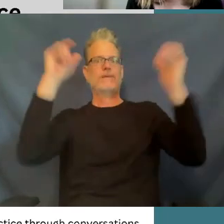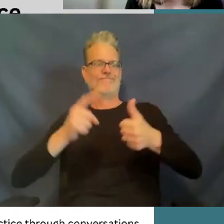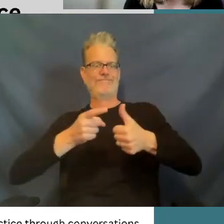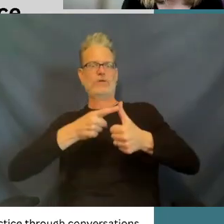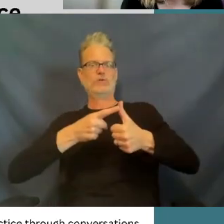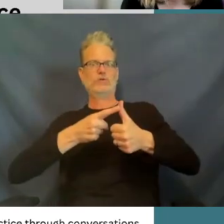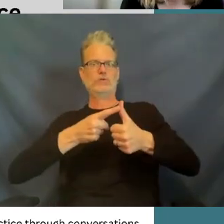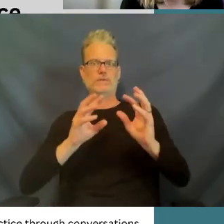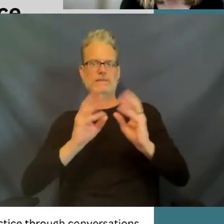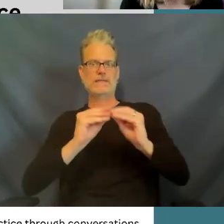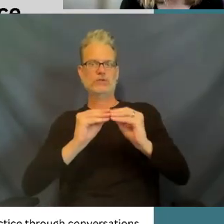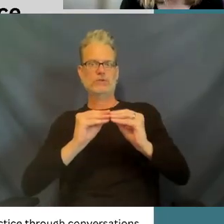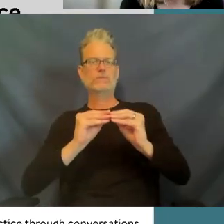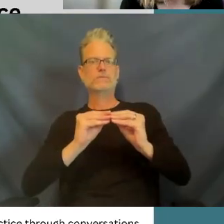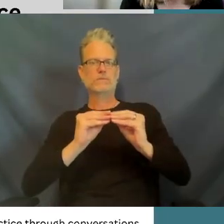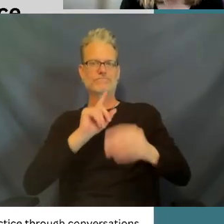reality.